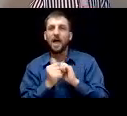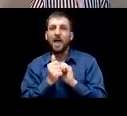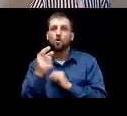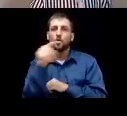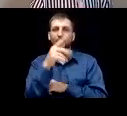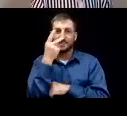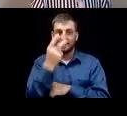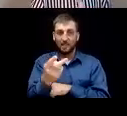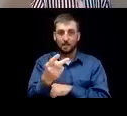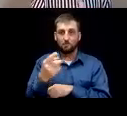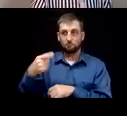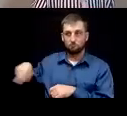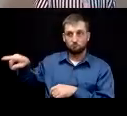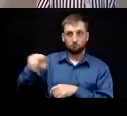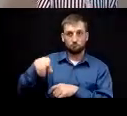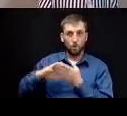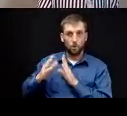these narratives of oppression.